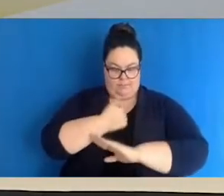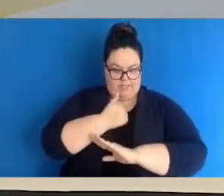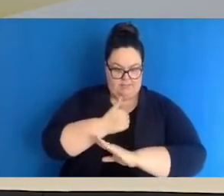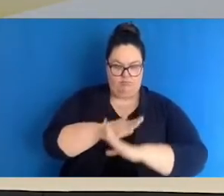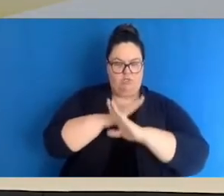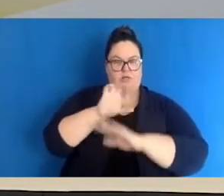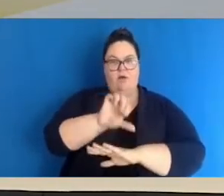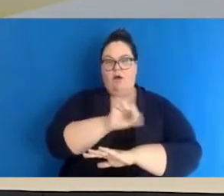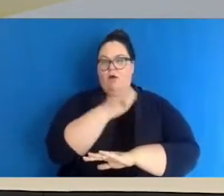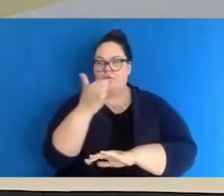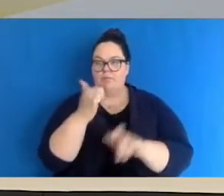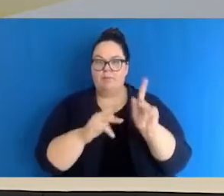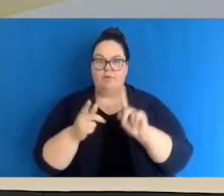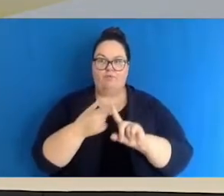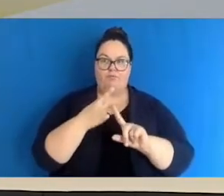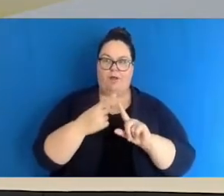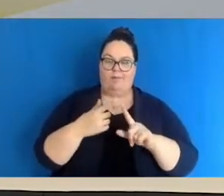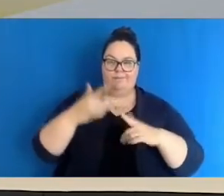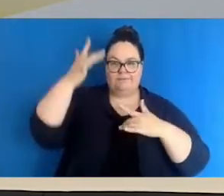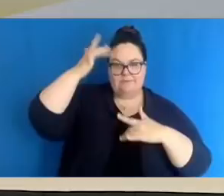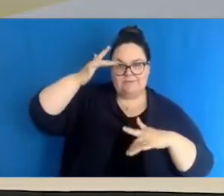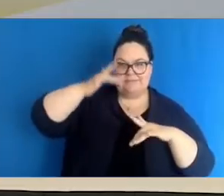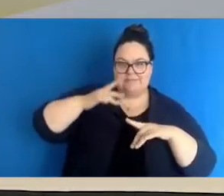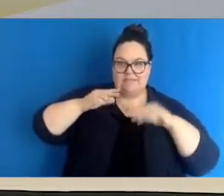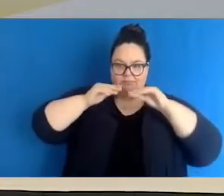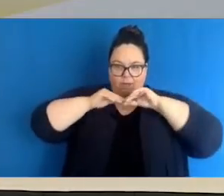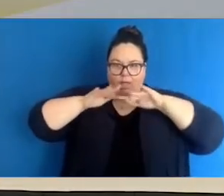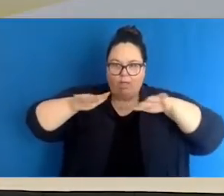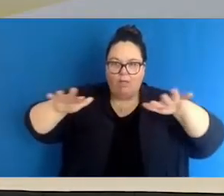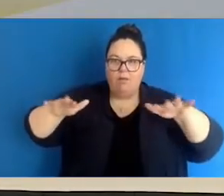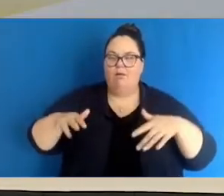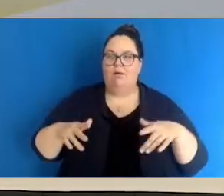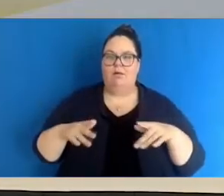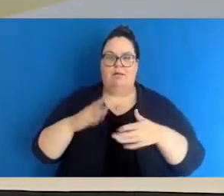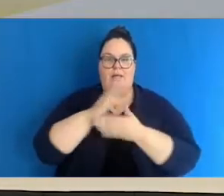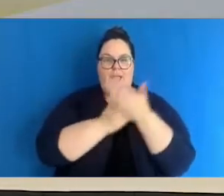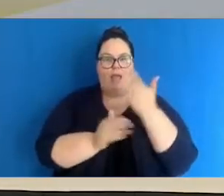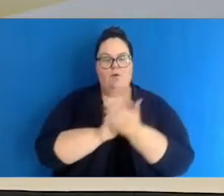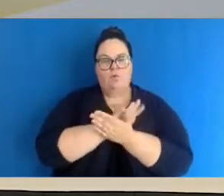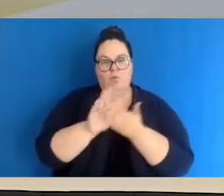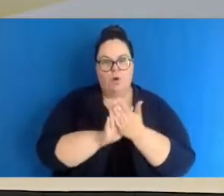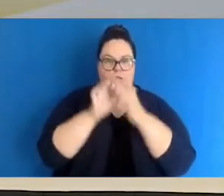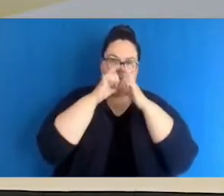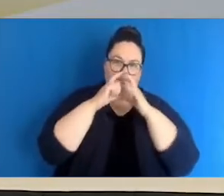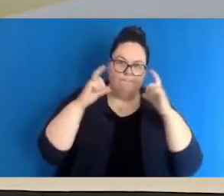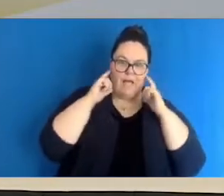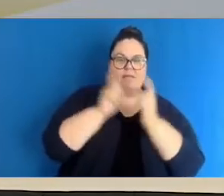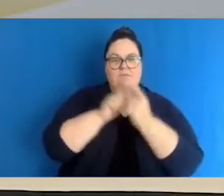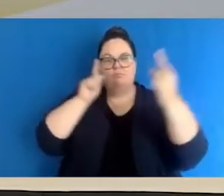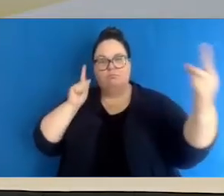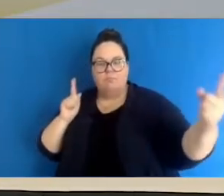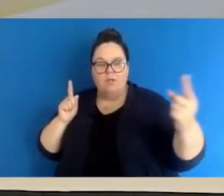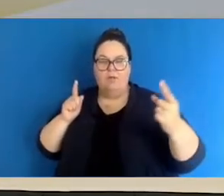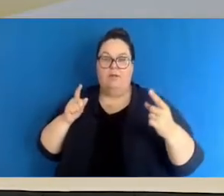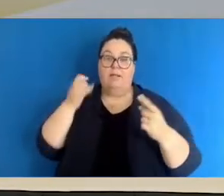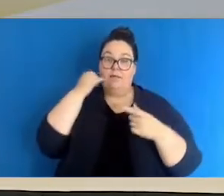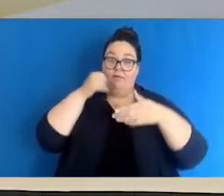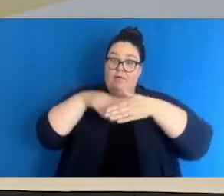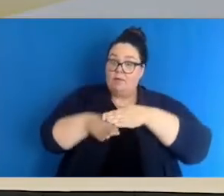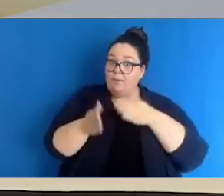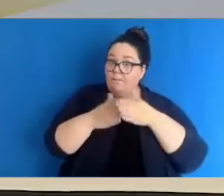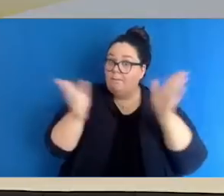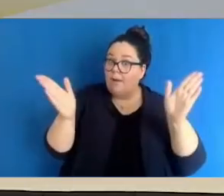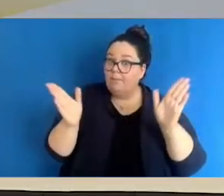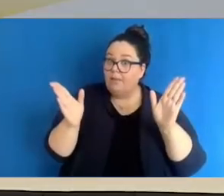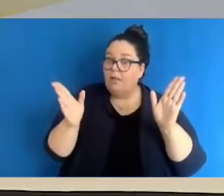respiratory illnesses. Cleaning and sanitizing, physical distancing, hand washing, masking in public places, limiting close